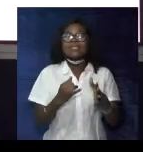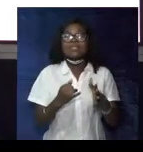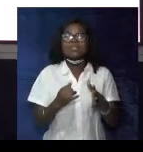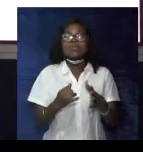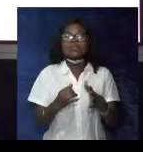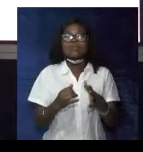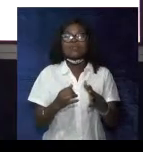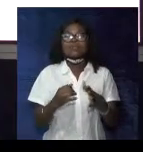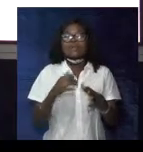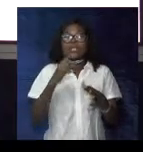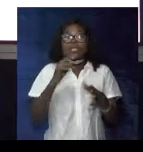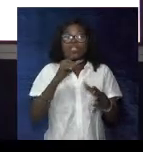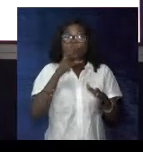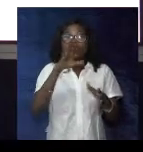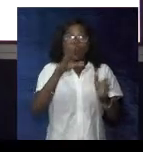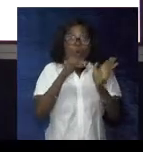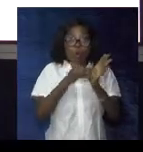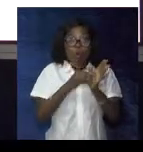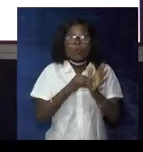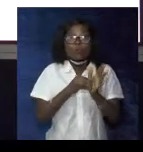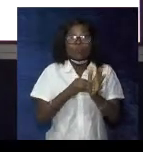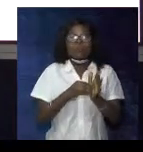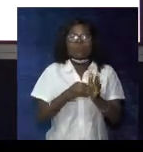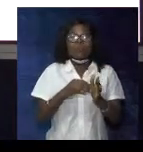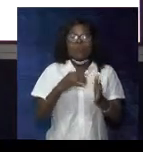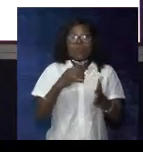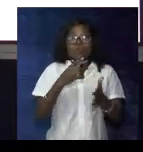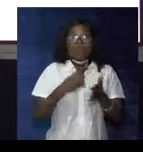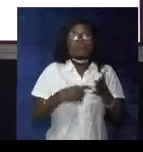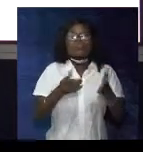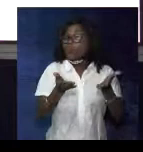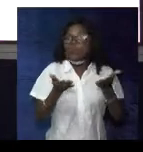is subjective. That is your own opinion.